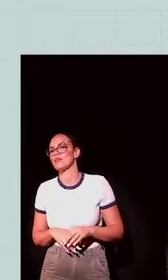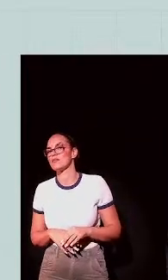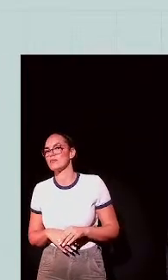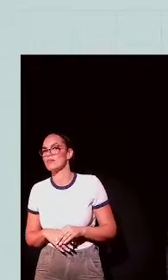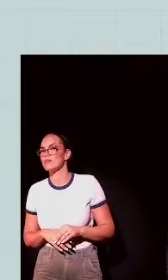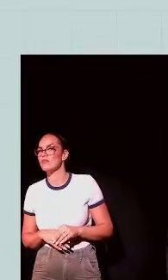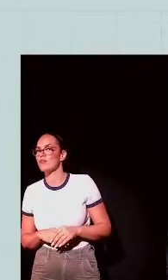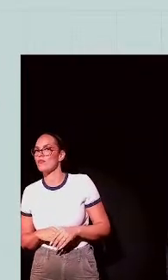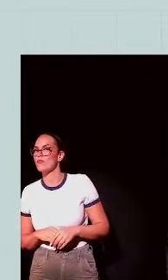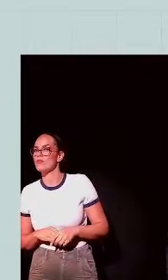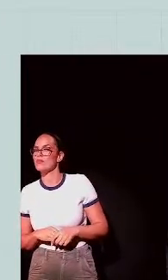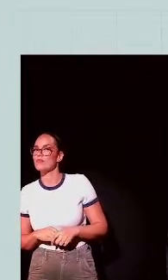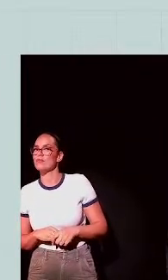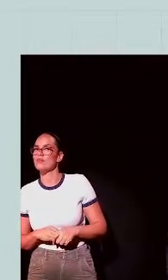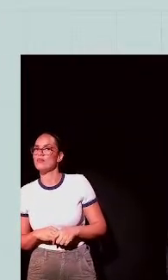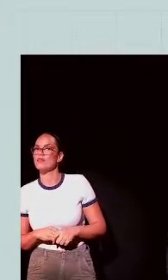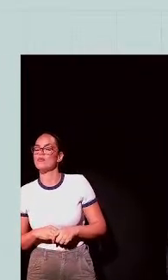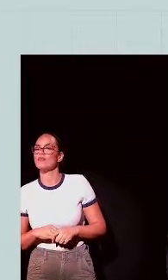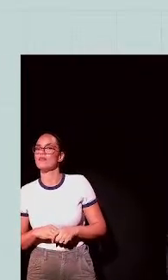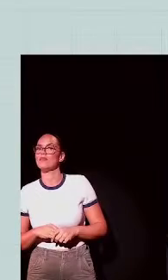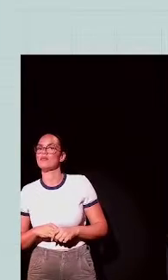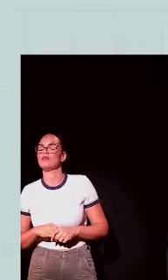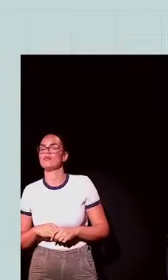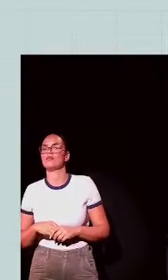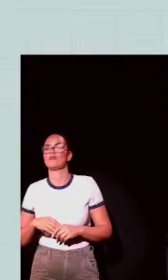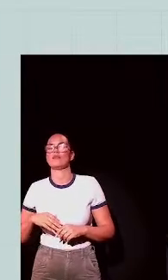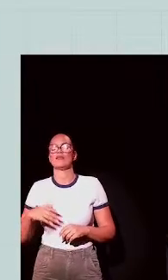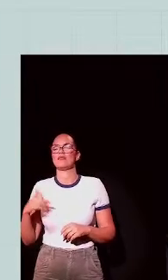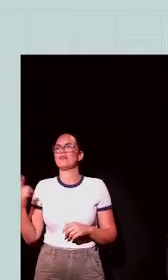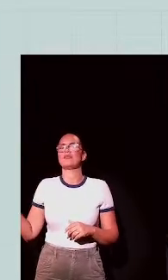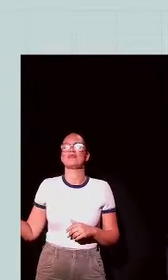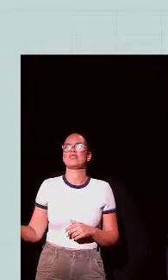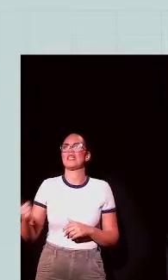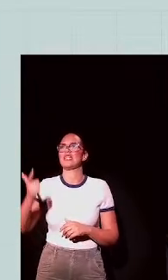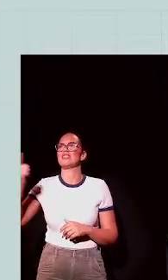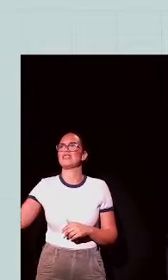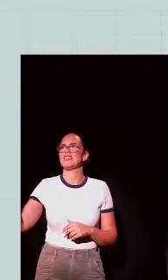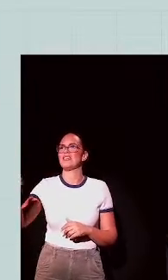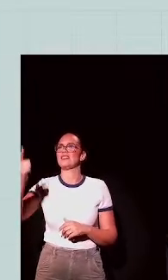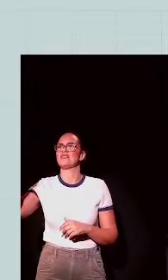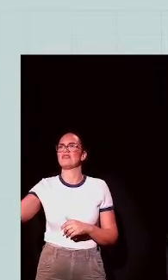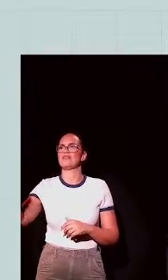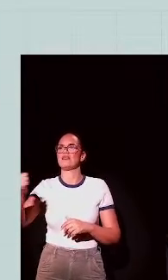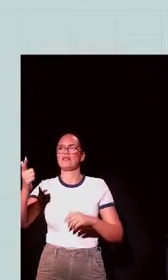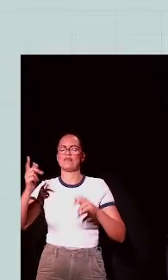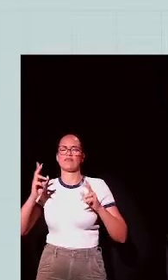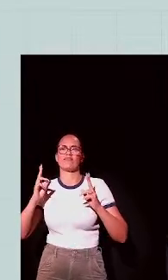Heard a distant clank from down the hall.